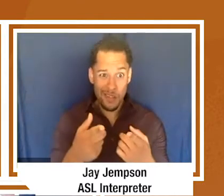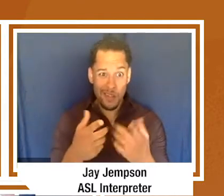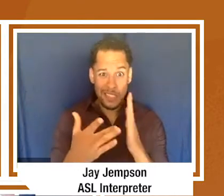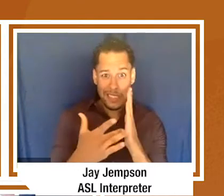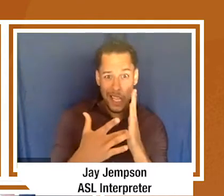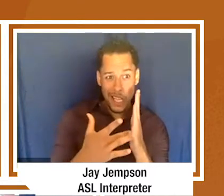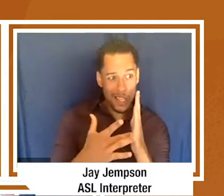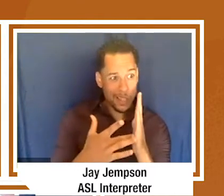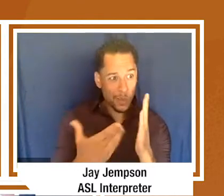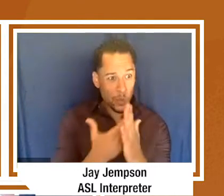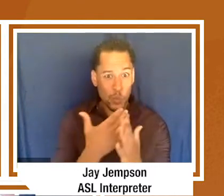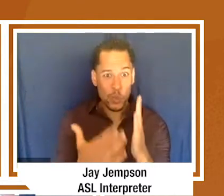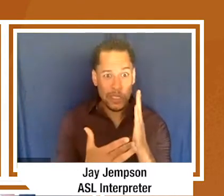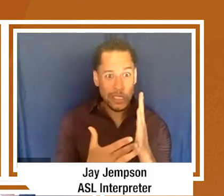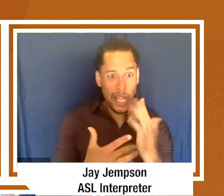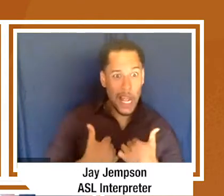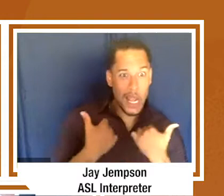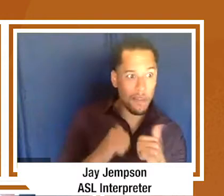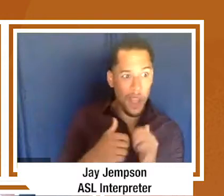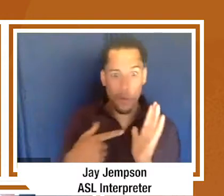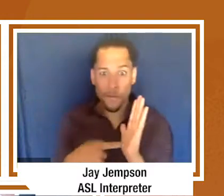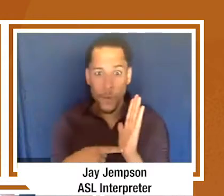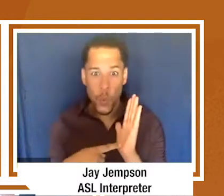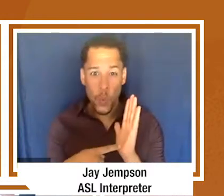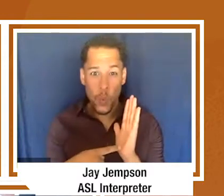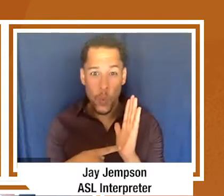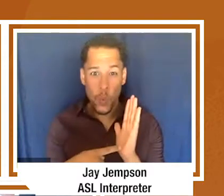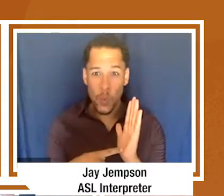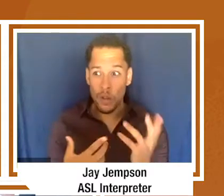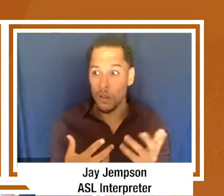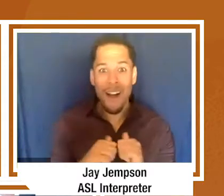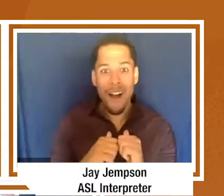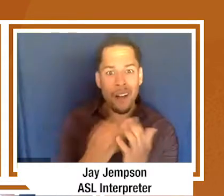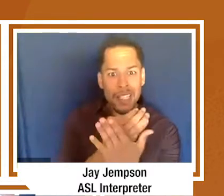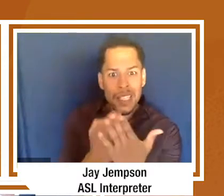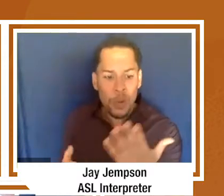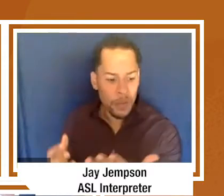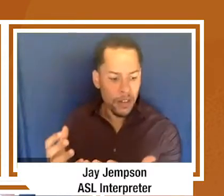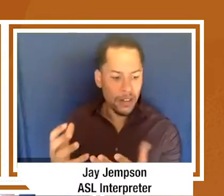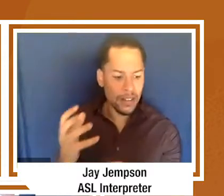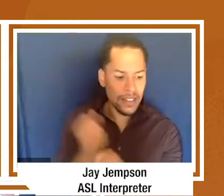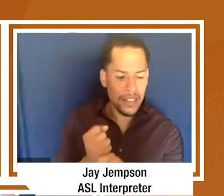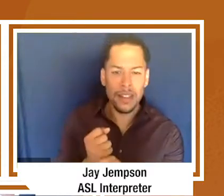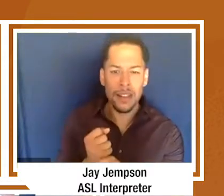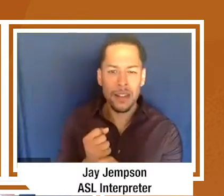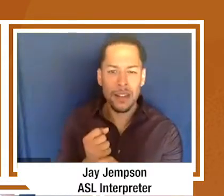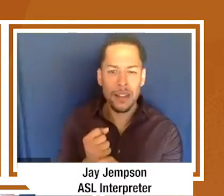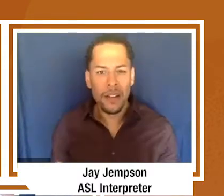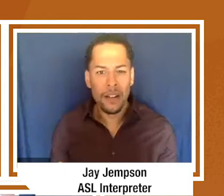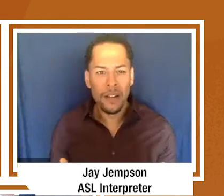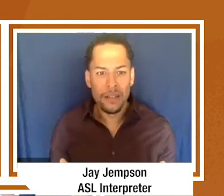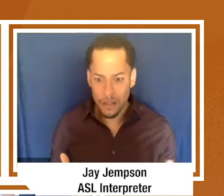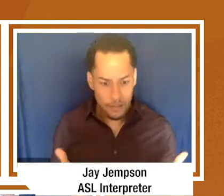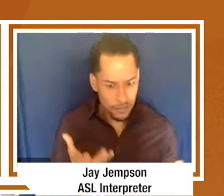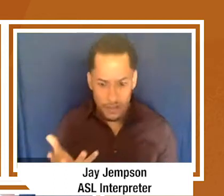how to afford it. How can we get money to afford equipment for this type of thing? You know,